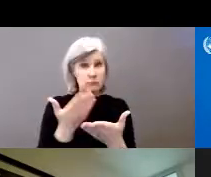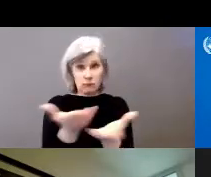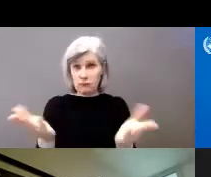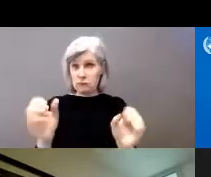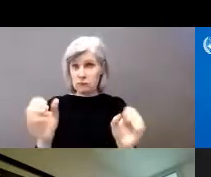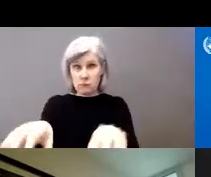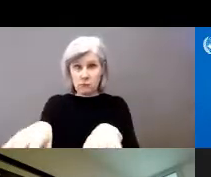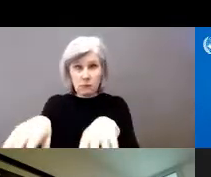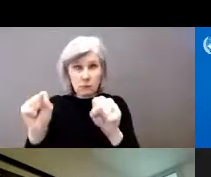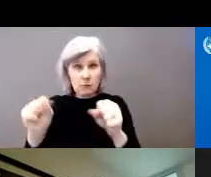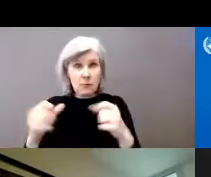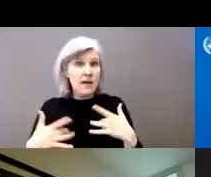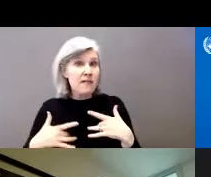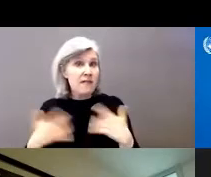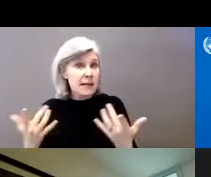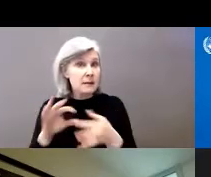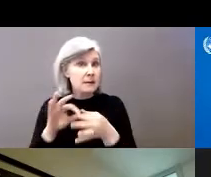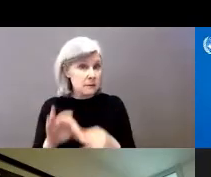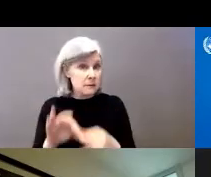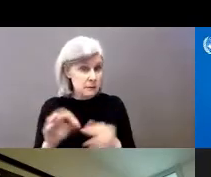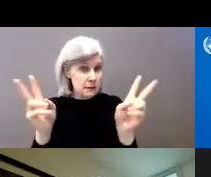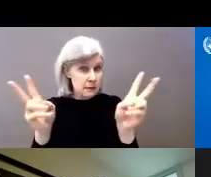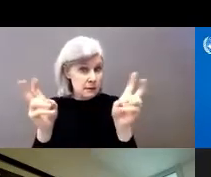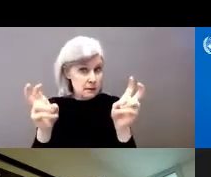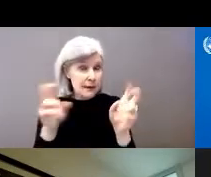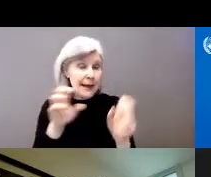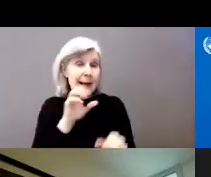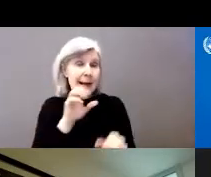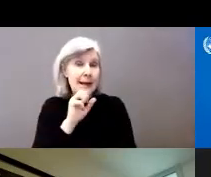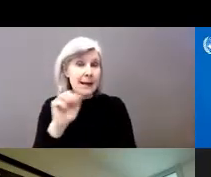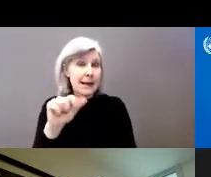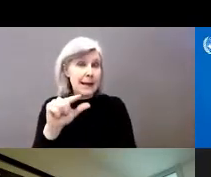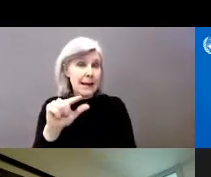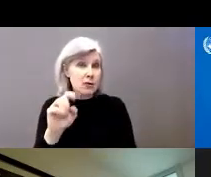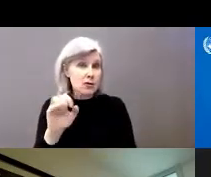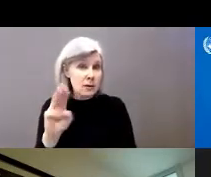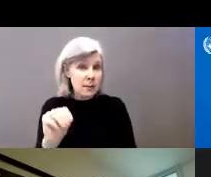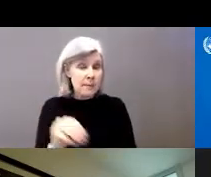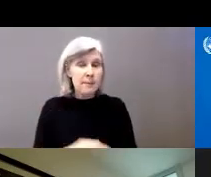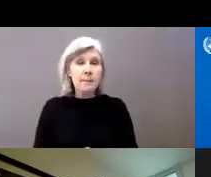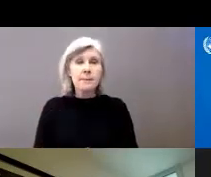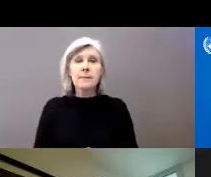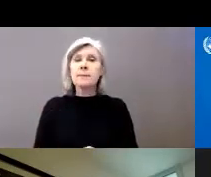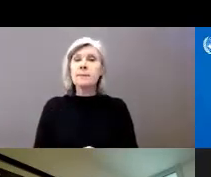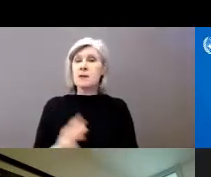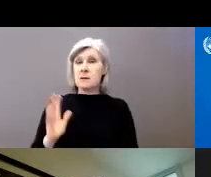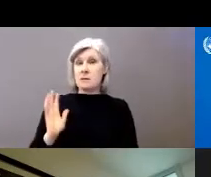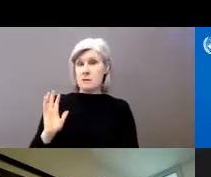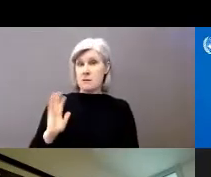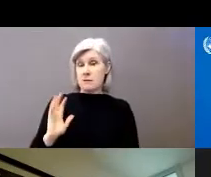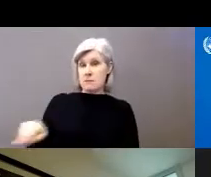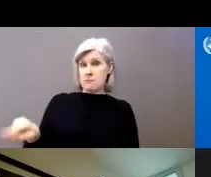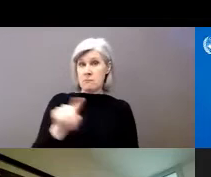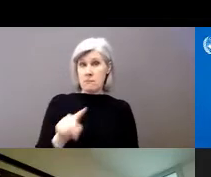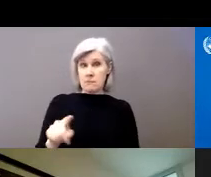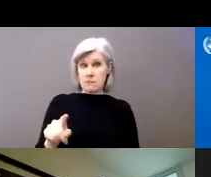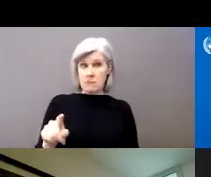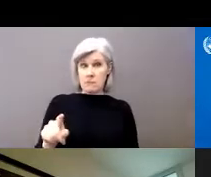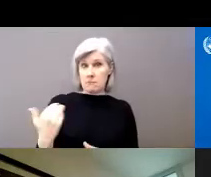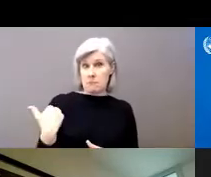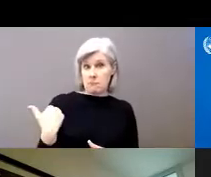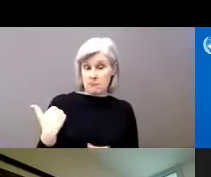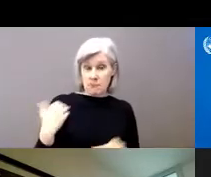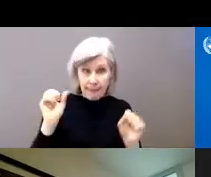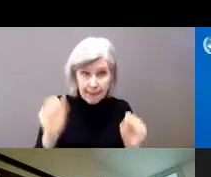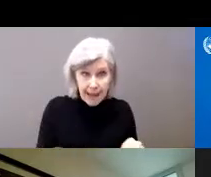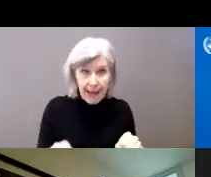It also includes a slide deck, and I noticed that there were some questions before about whether you could access the slides. You have them readily